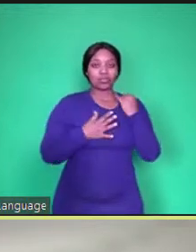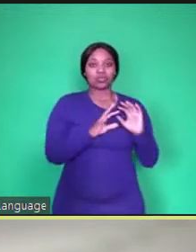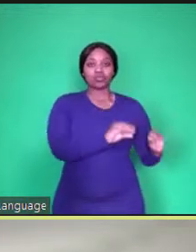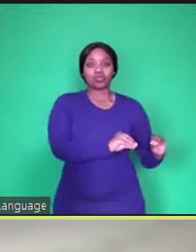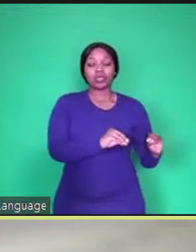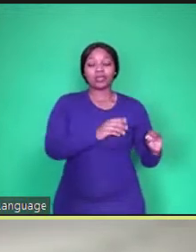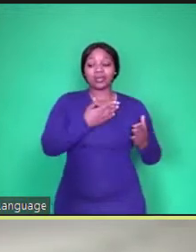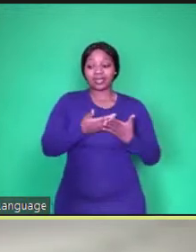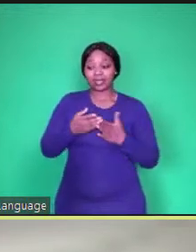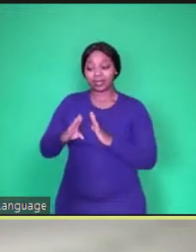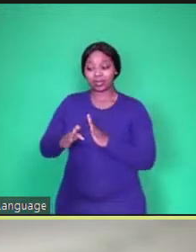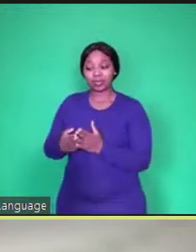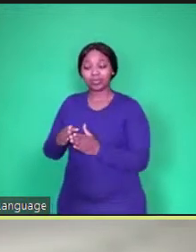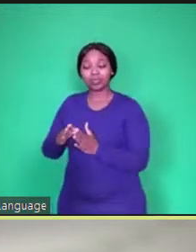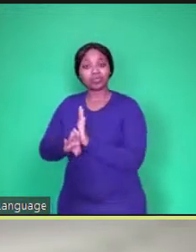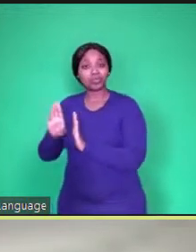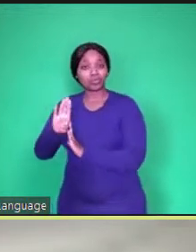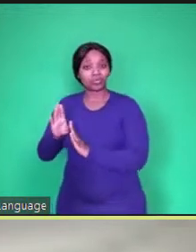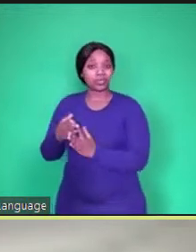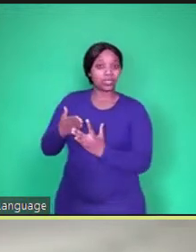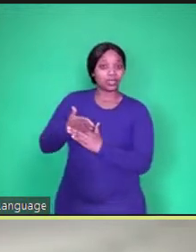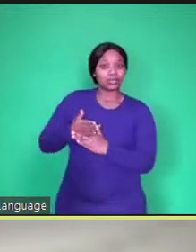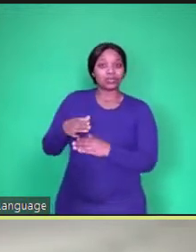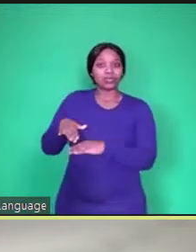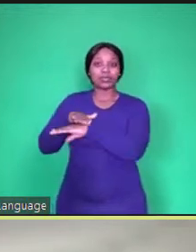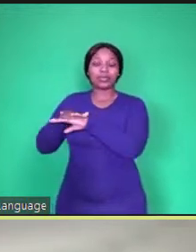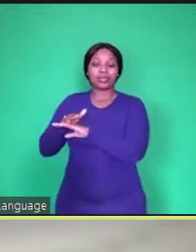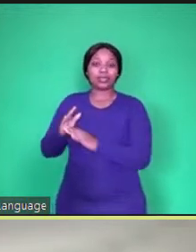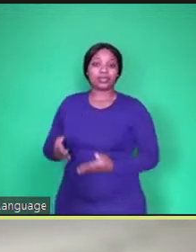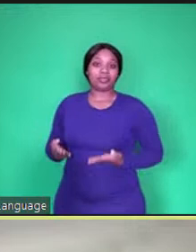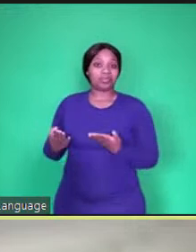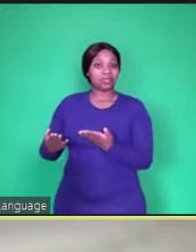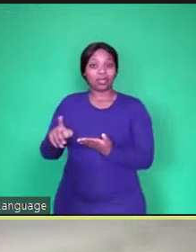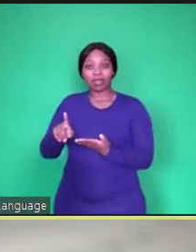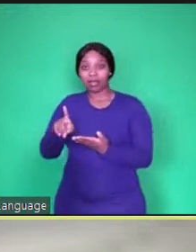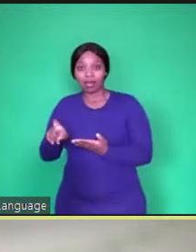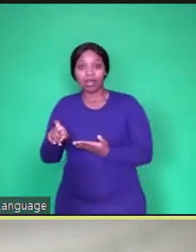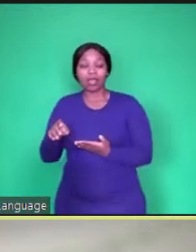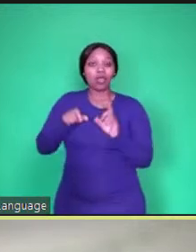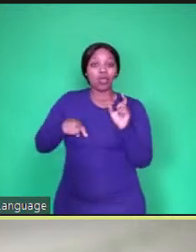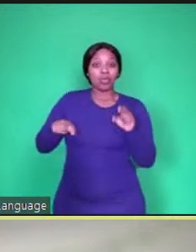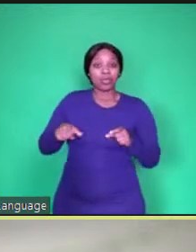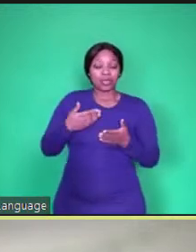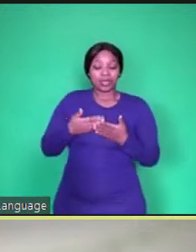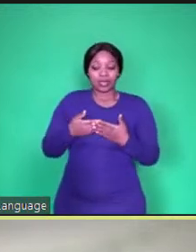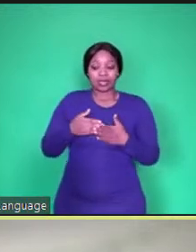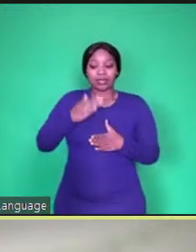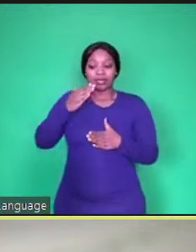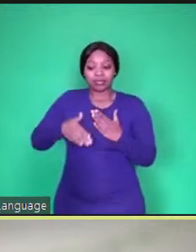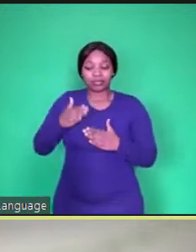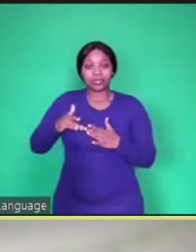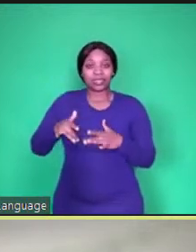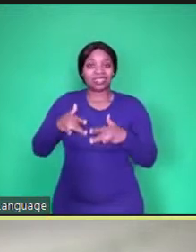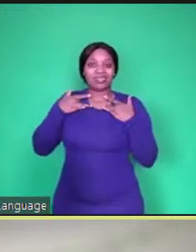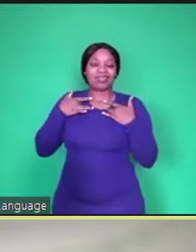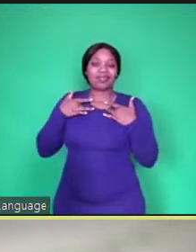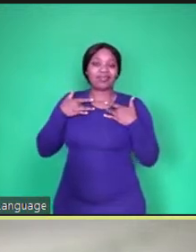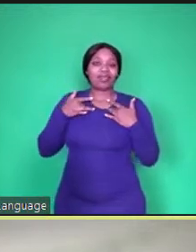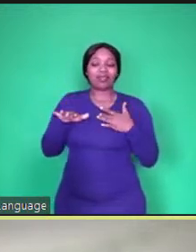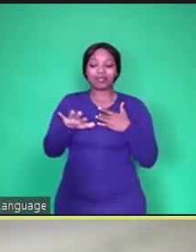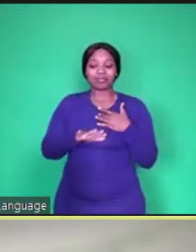these basic services? Do people end up being able to live in a conducive